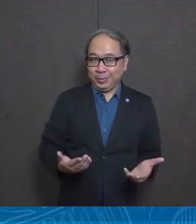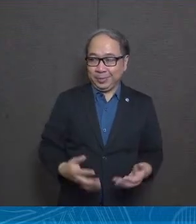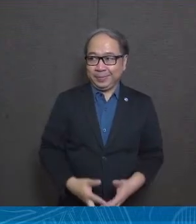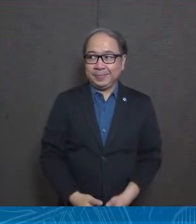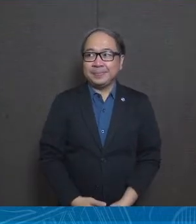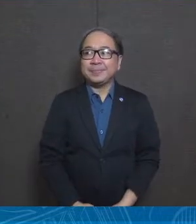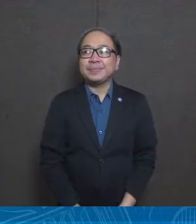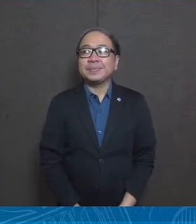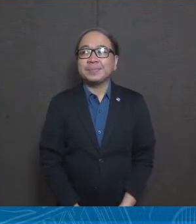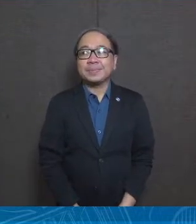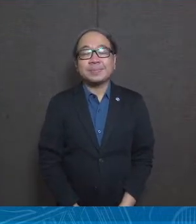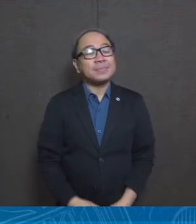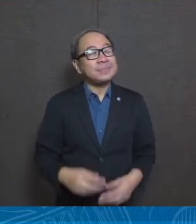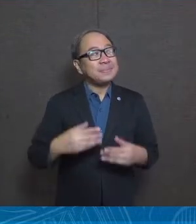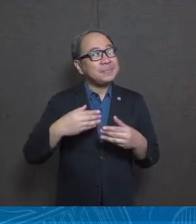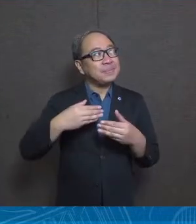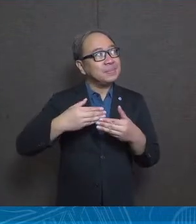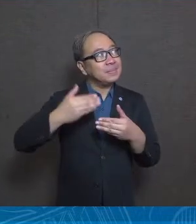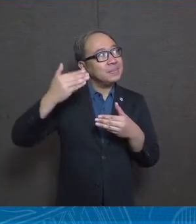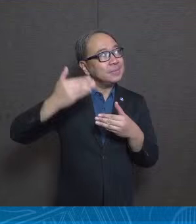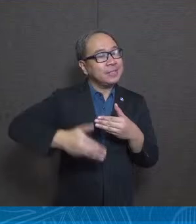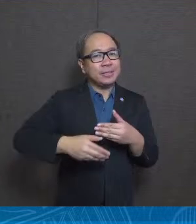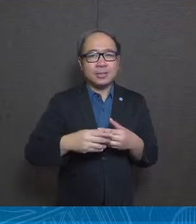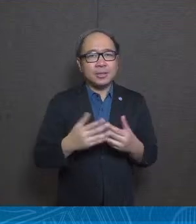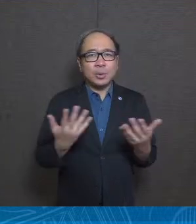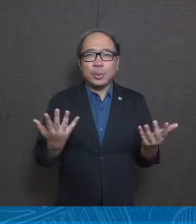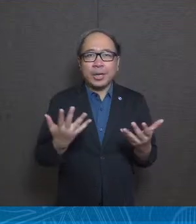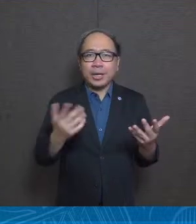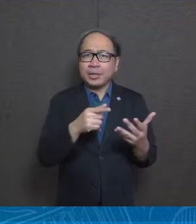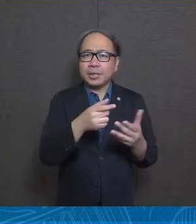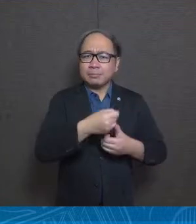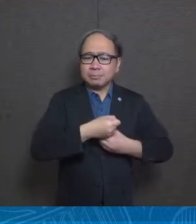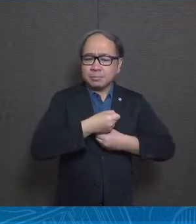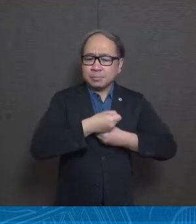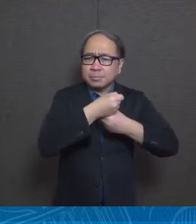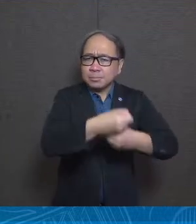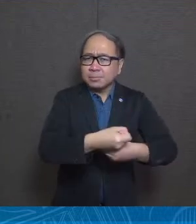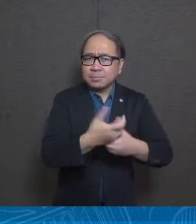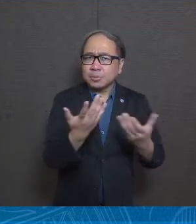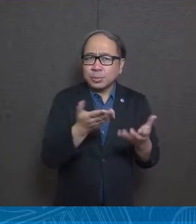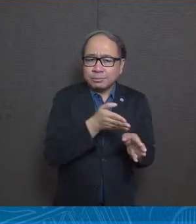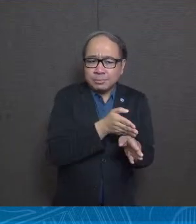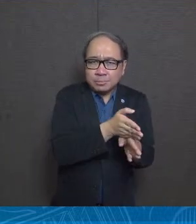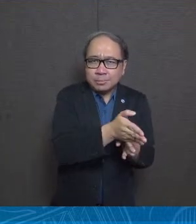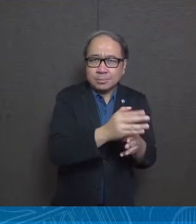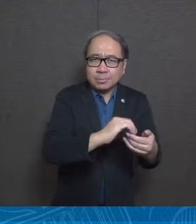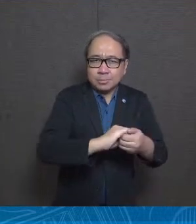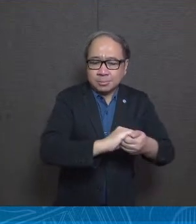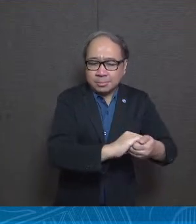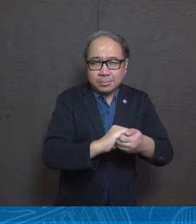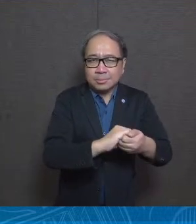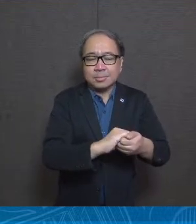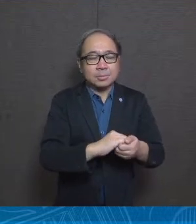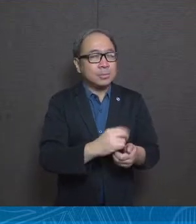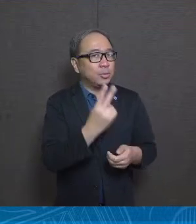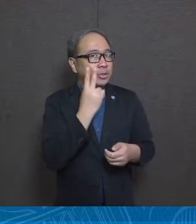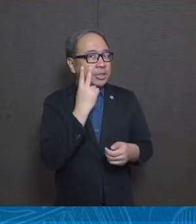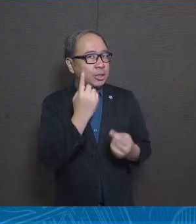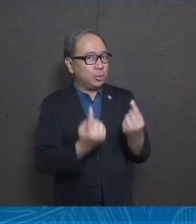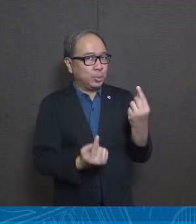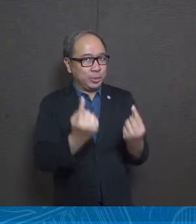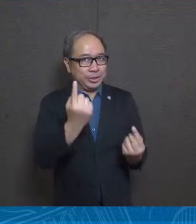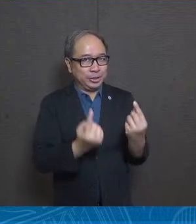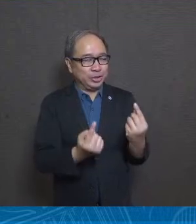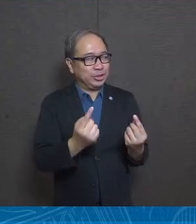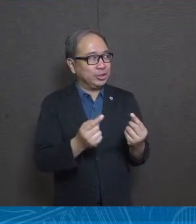So let's go to the next. Which entity are you representing? So you select, we'll see which sector.